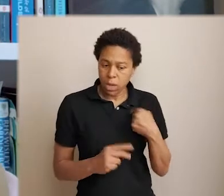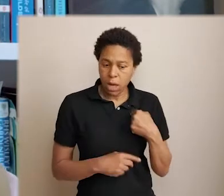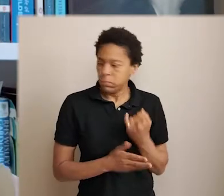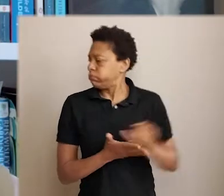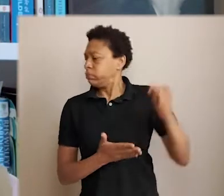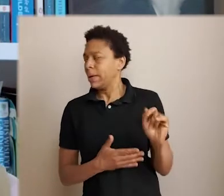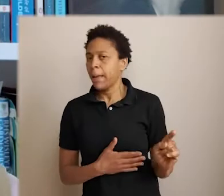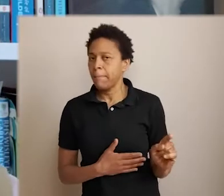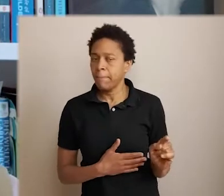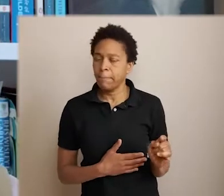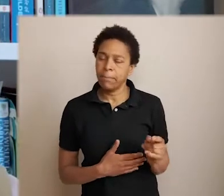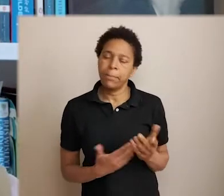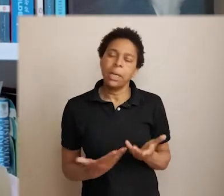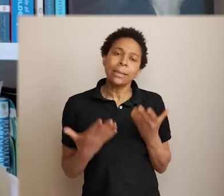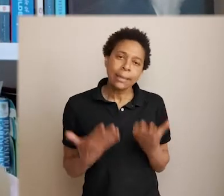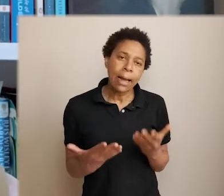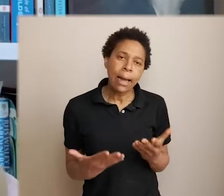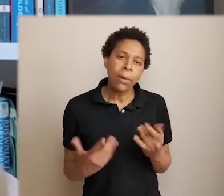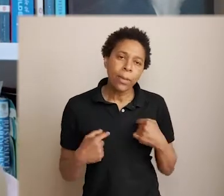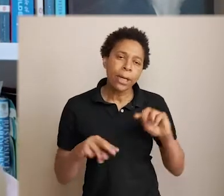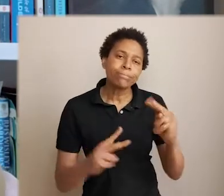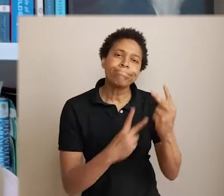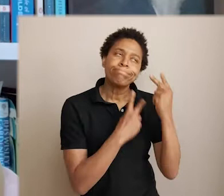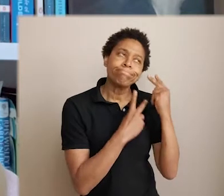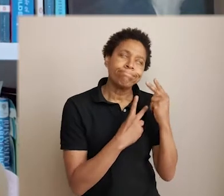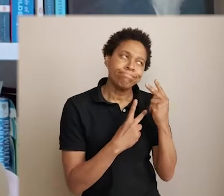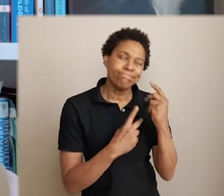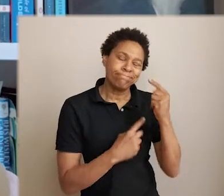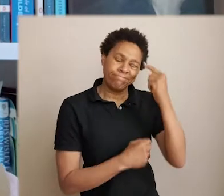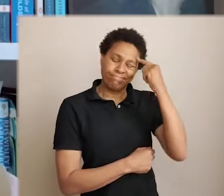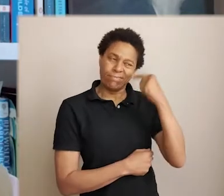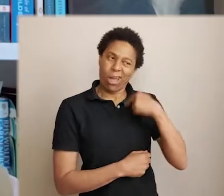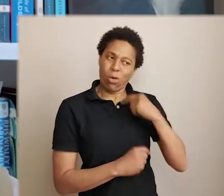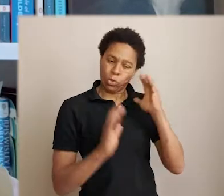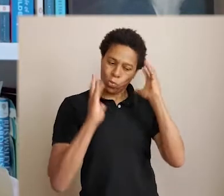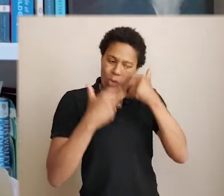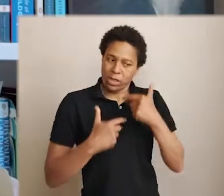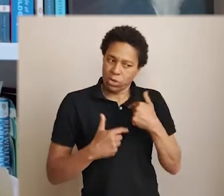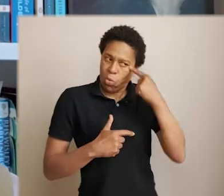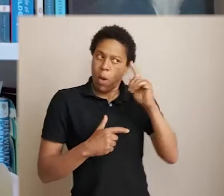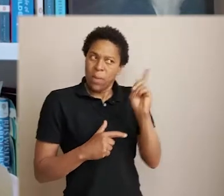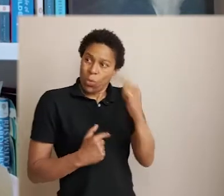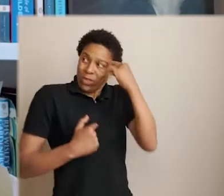The older me looks back and says the reason you did that was you were worried about guilt by association.